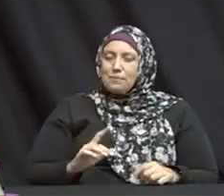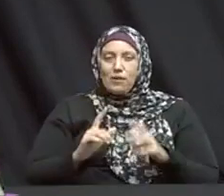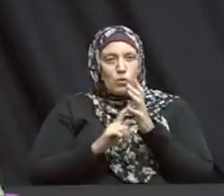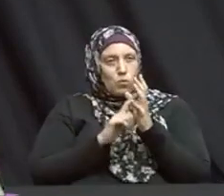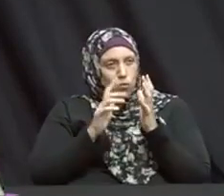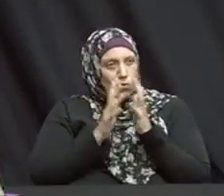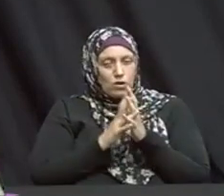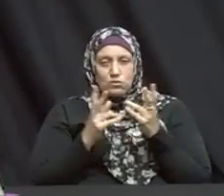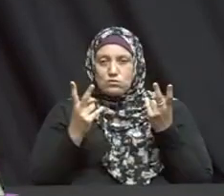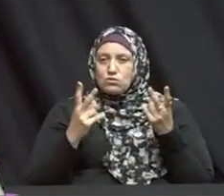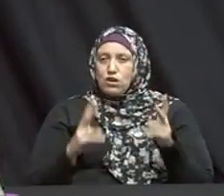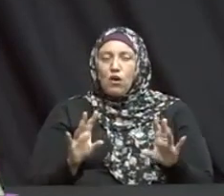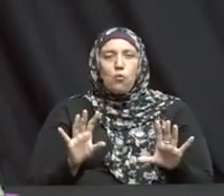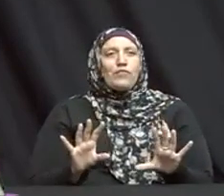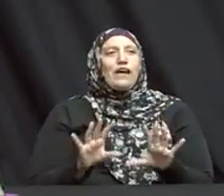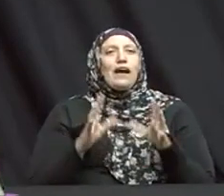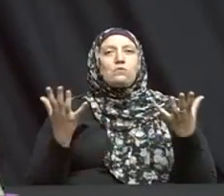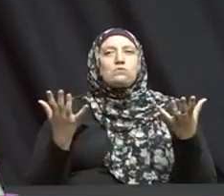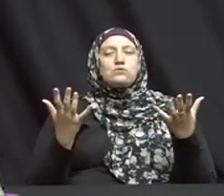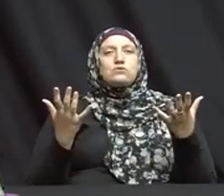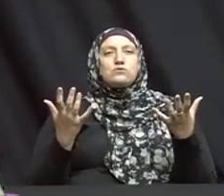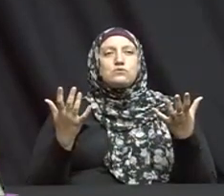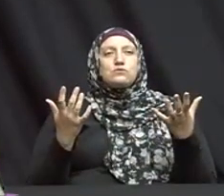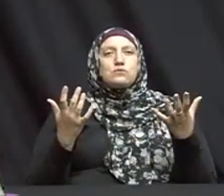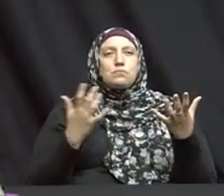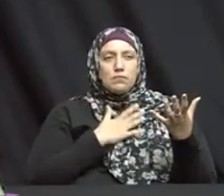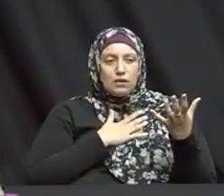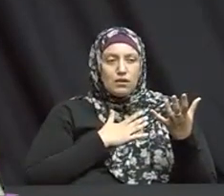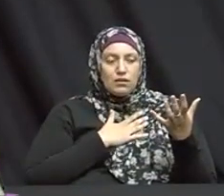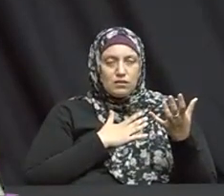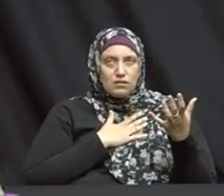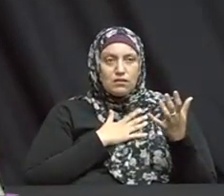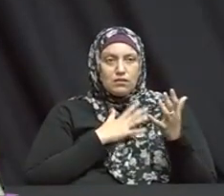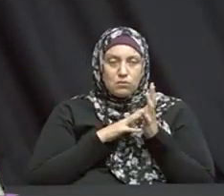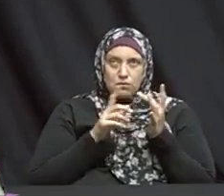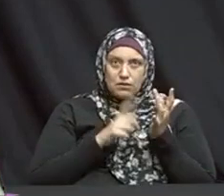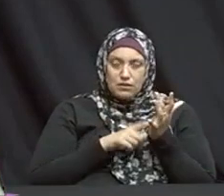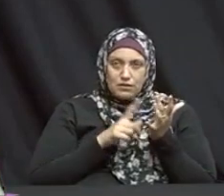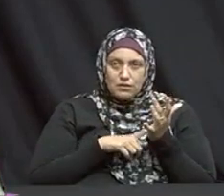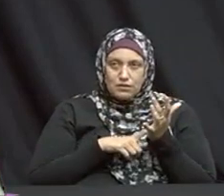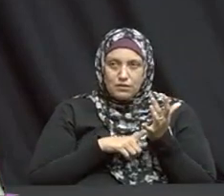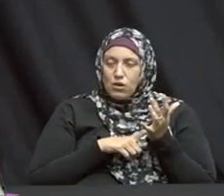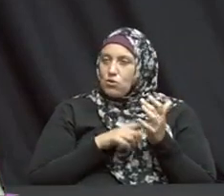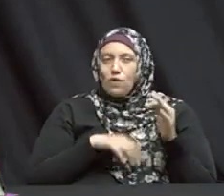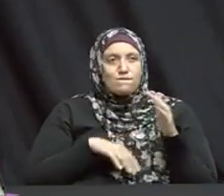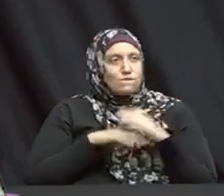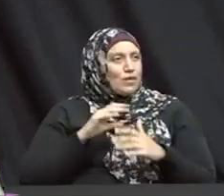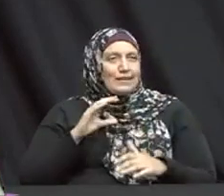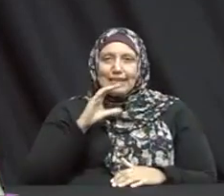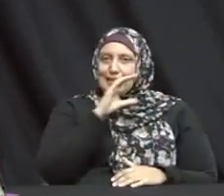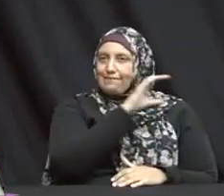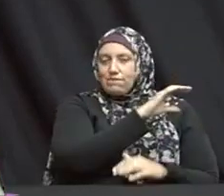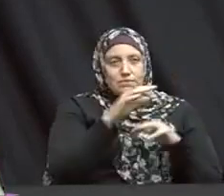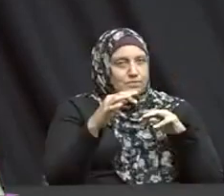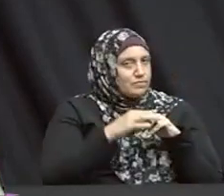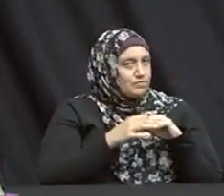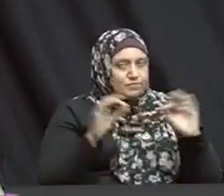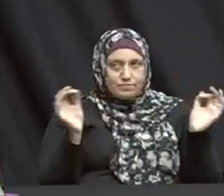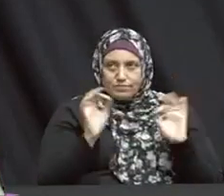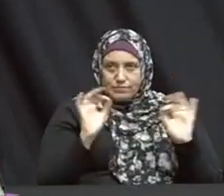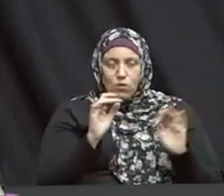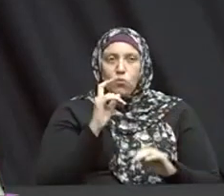not that all my estate will be delivered to my wife or to the spouse, to make it more general. It goes, if